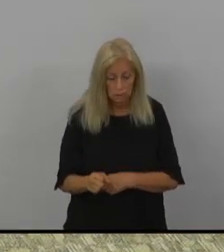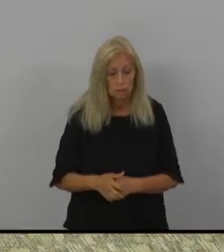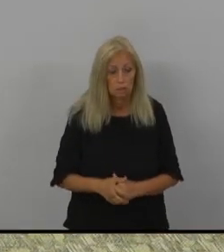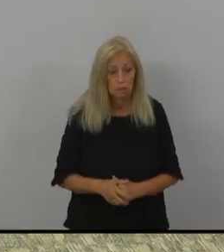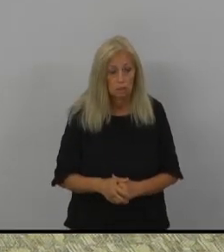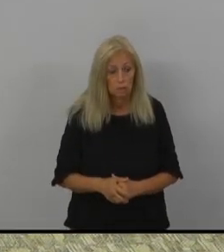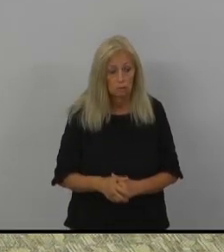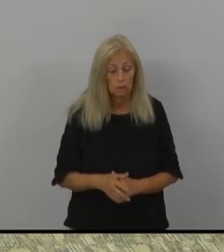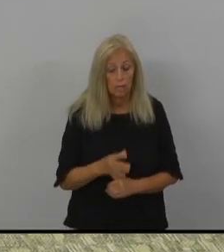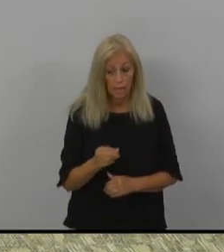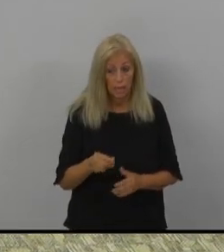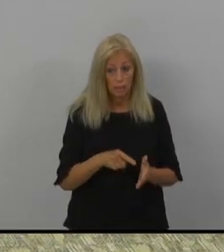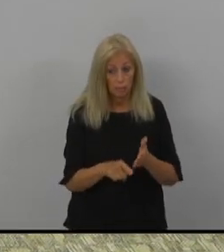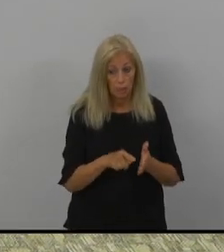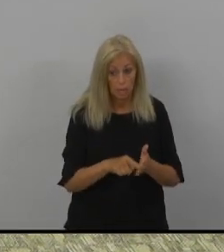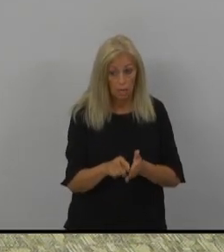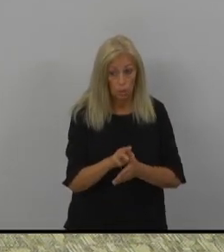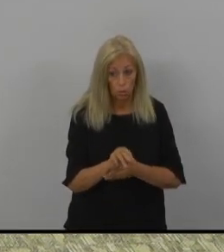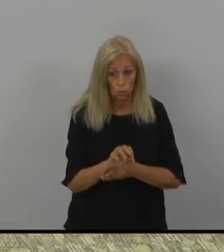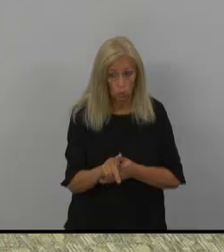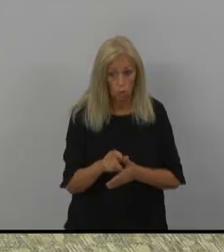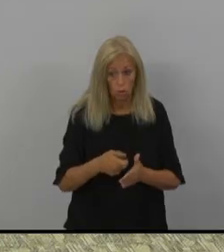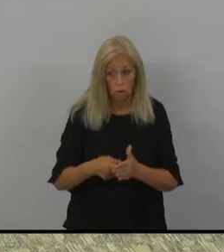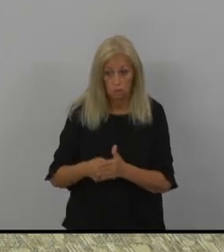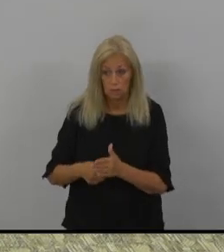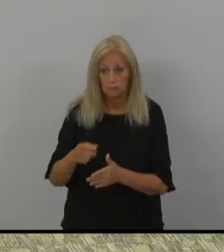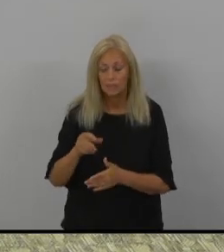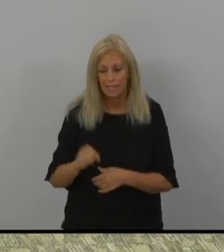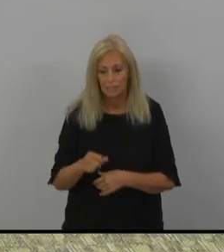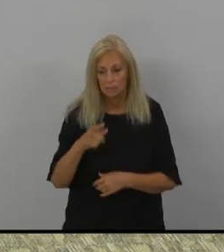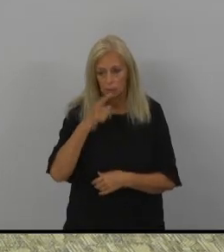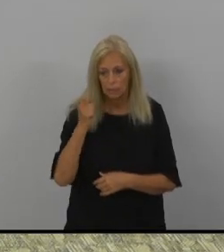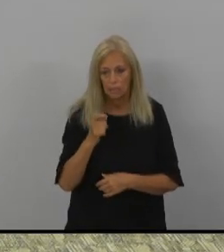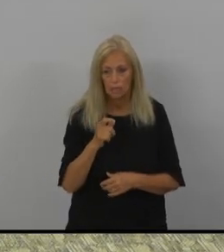Okay, in the payroll cost diagram here. Because the payroll